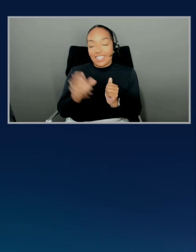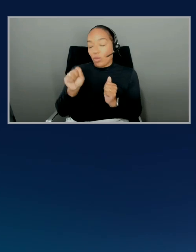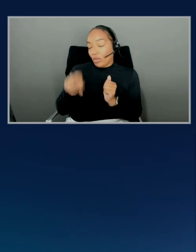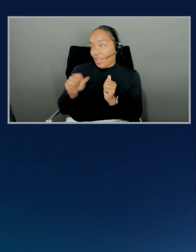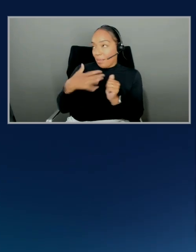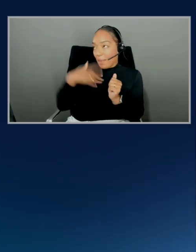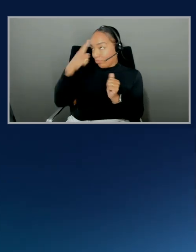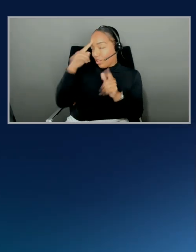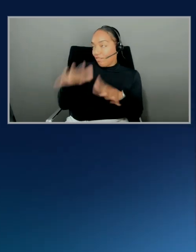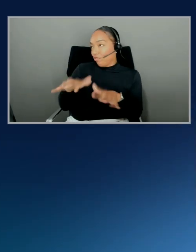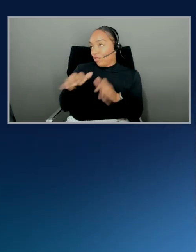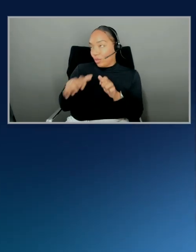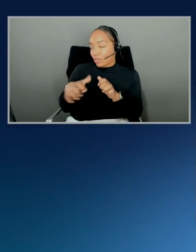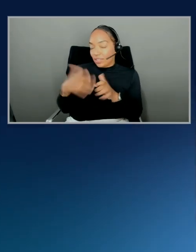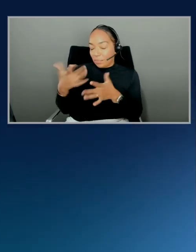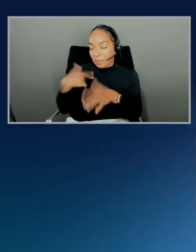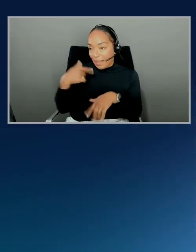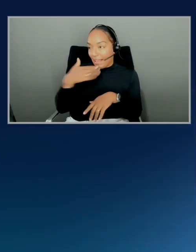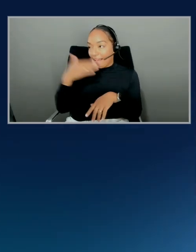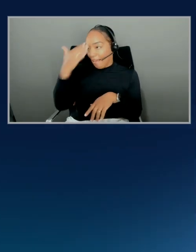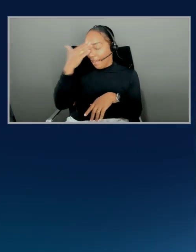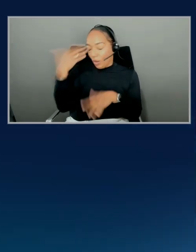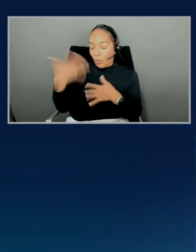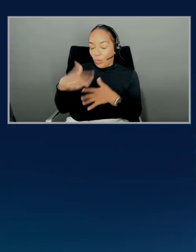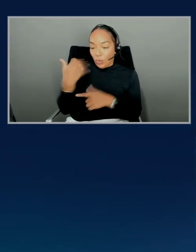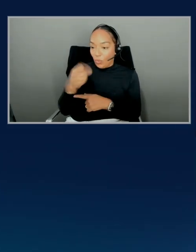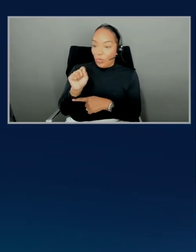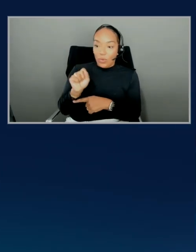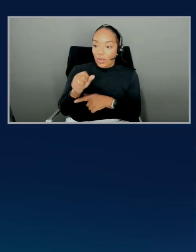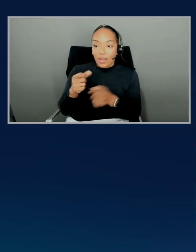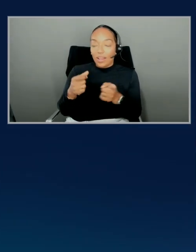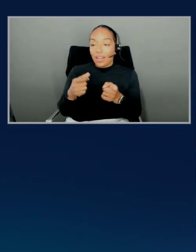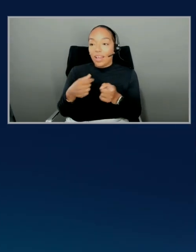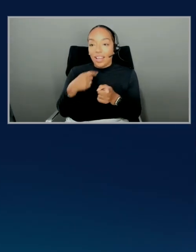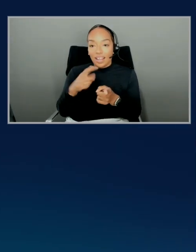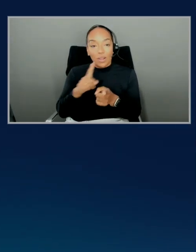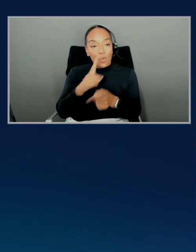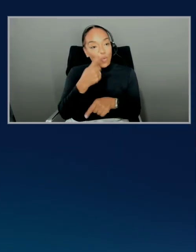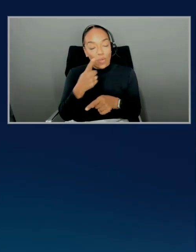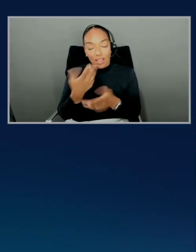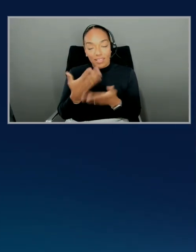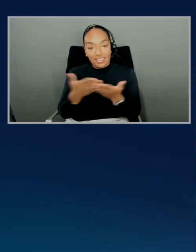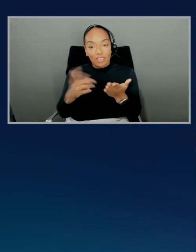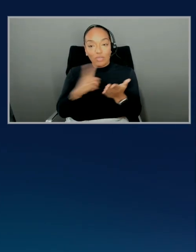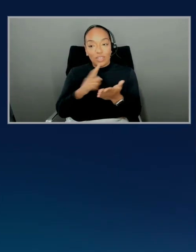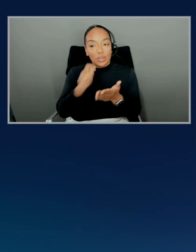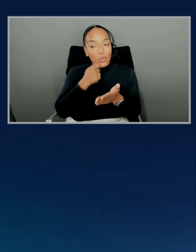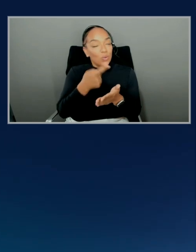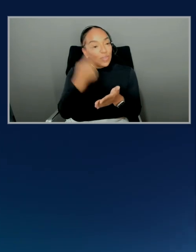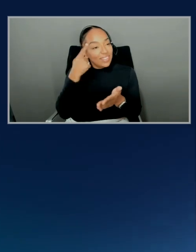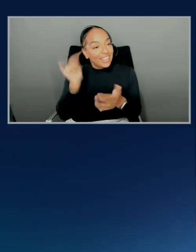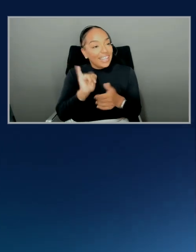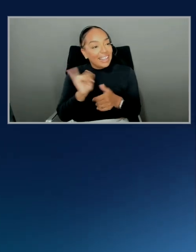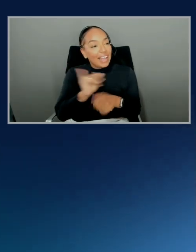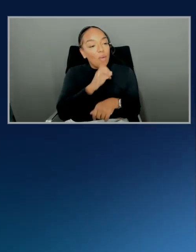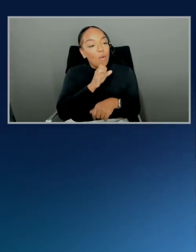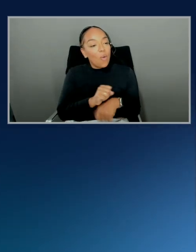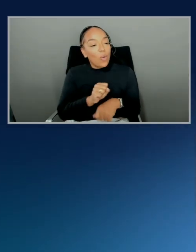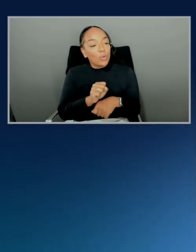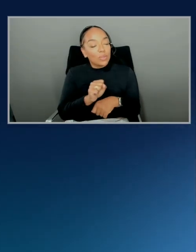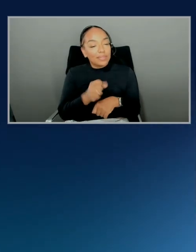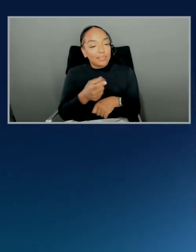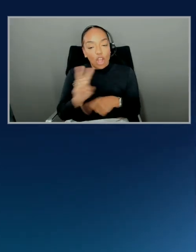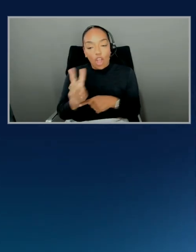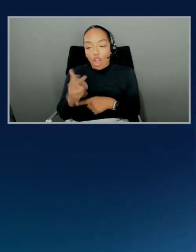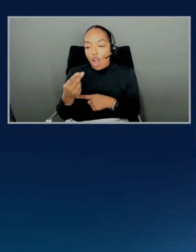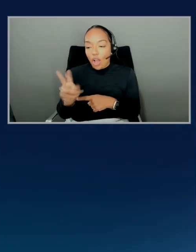just wrapping my head around it, it's just one of those things where it's really cool. You think of an old piece of hardware, like chat. Like,